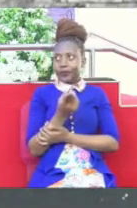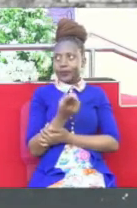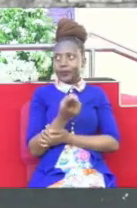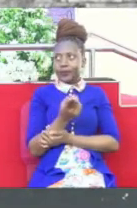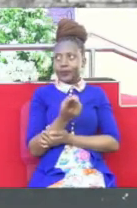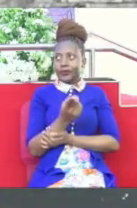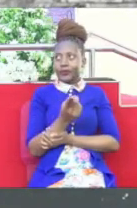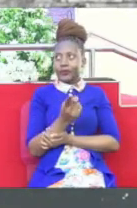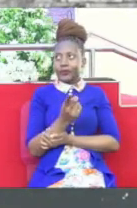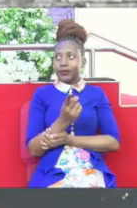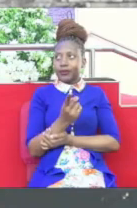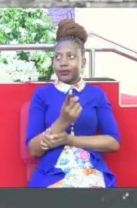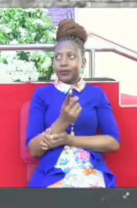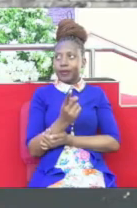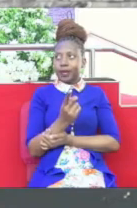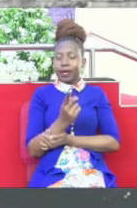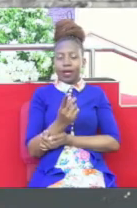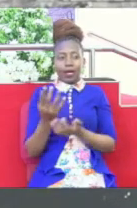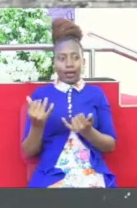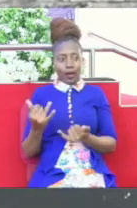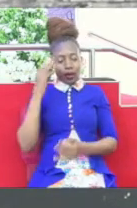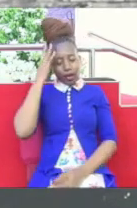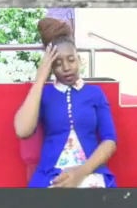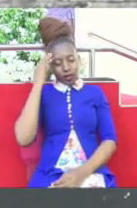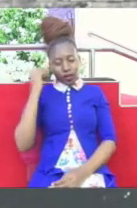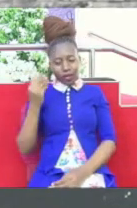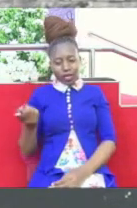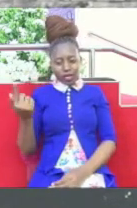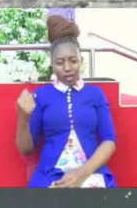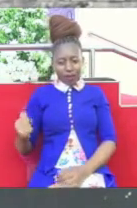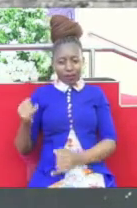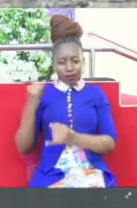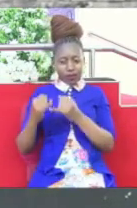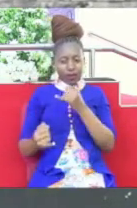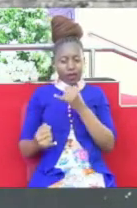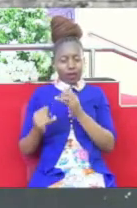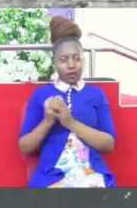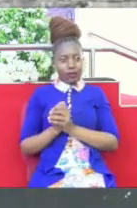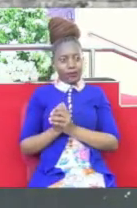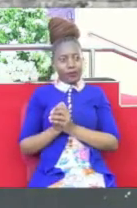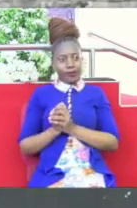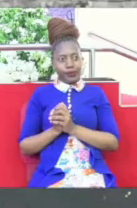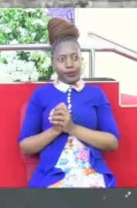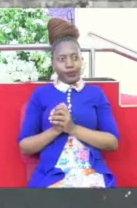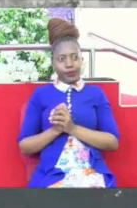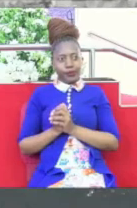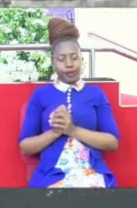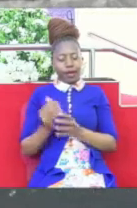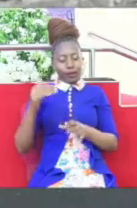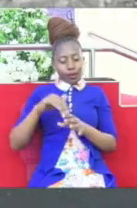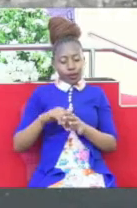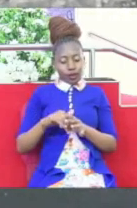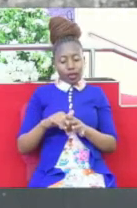Somalis would have been at the bottom. And that's the same way it reads in the Bible story.